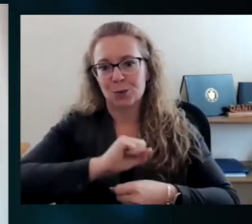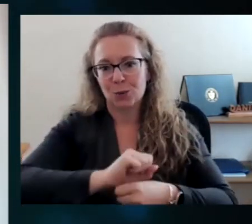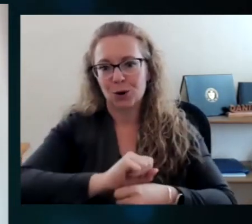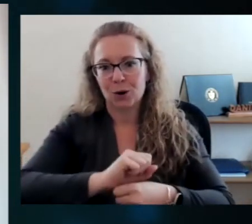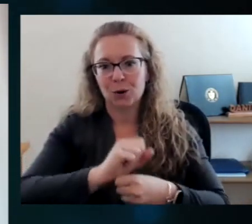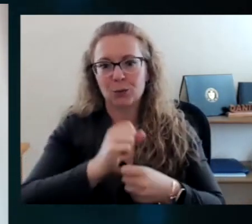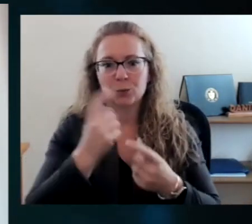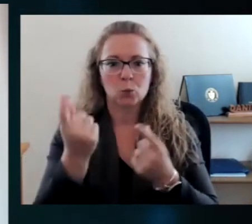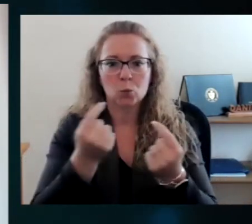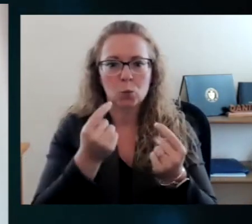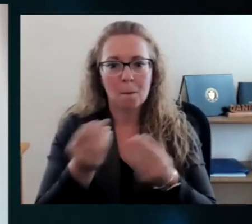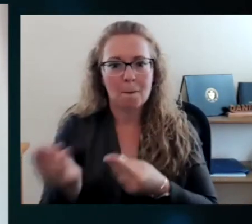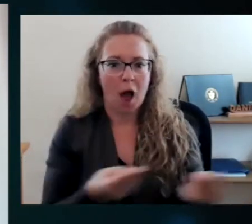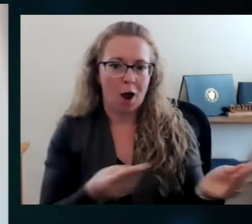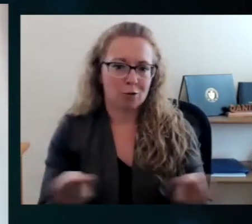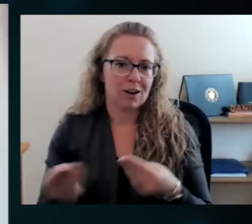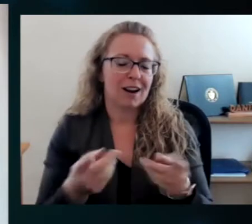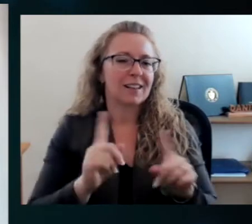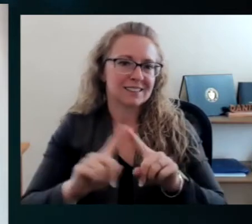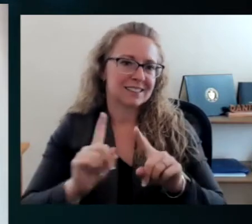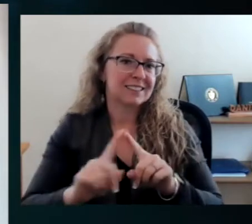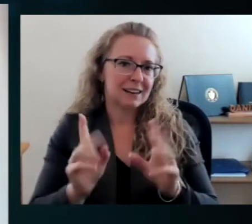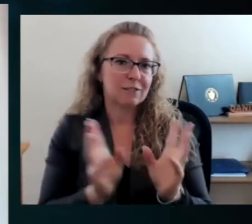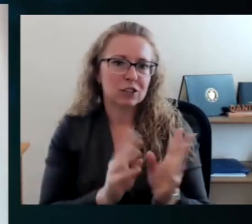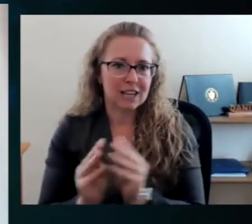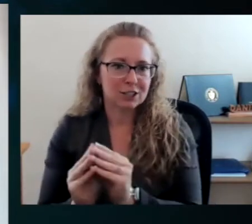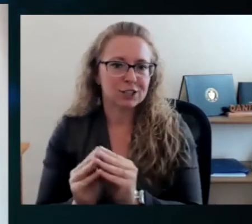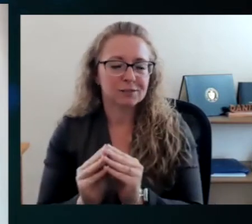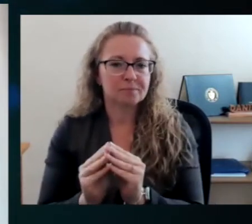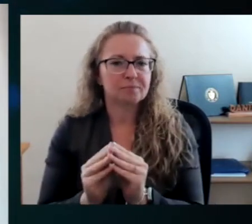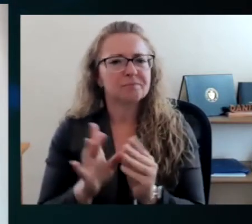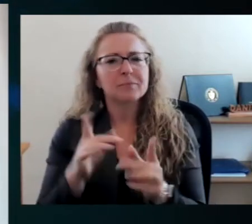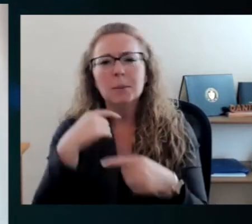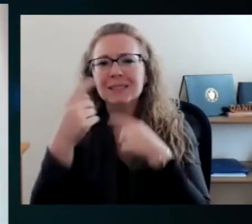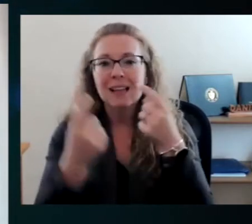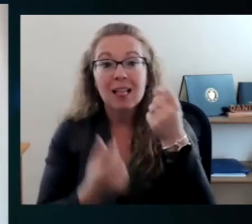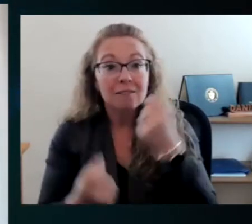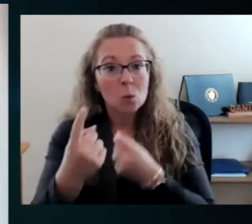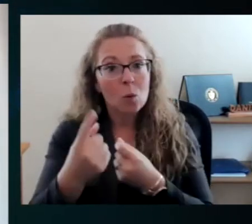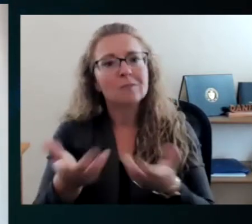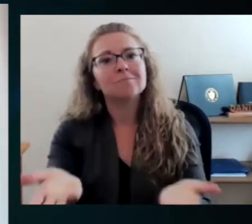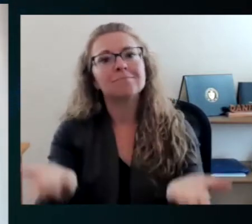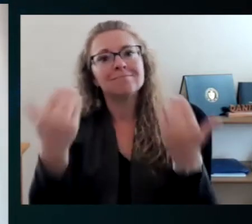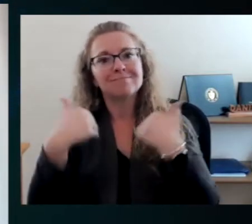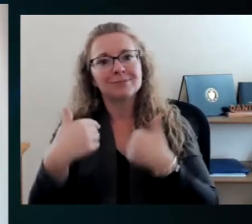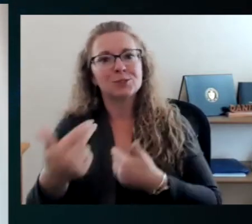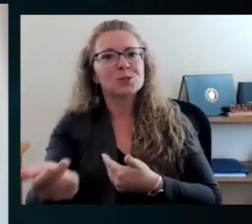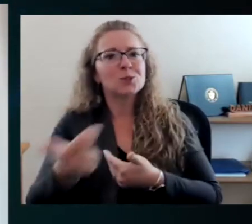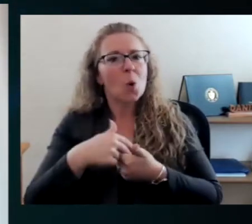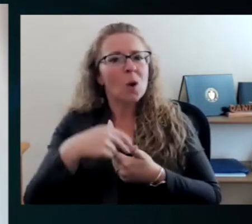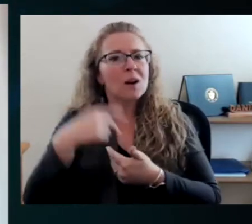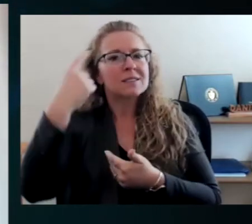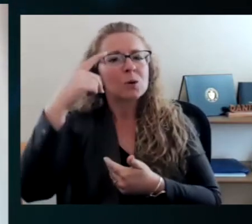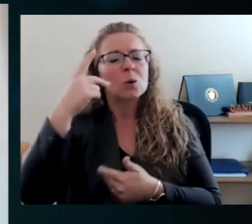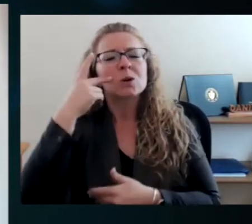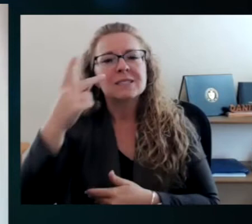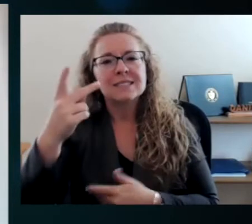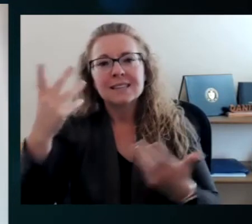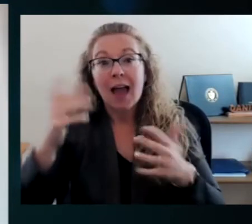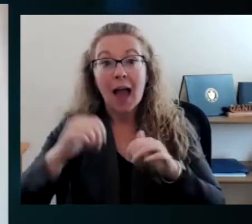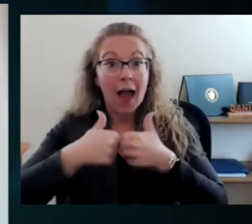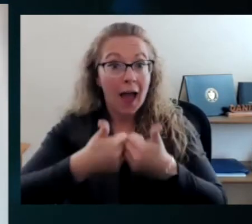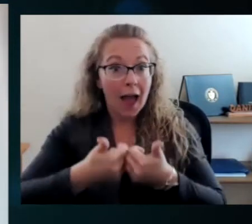these sessions. And I've been telling everybody to join us also just to kind of see how we can have these